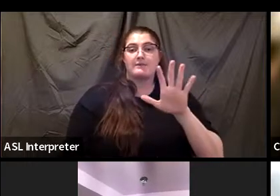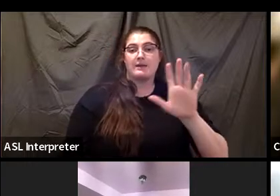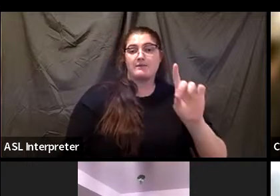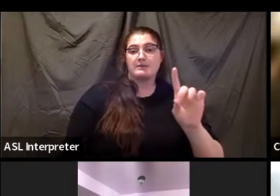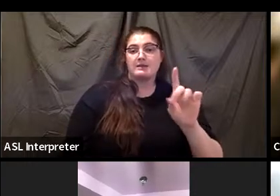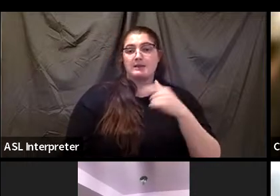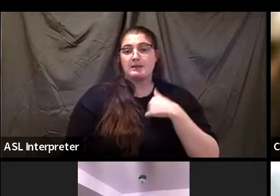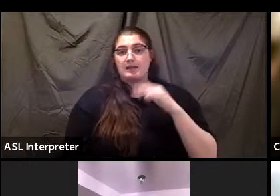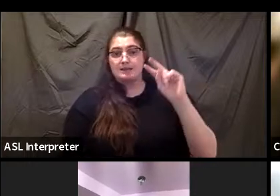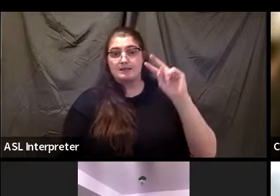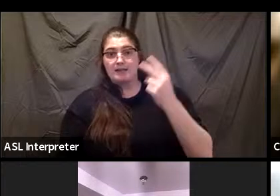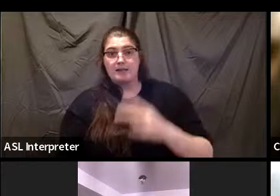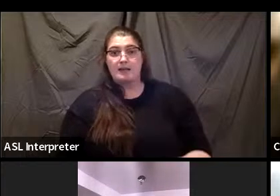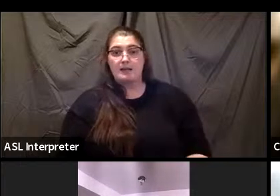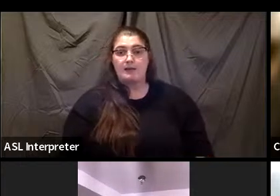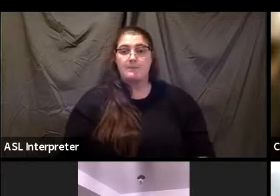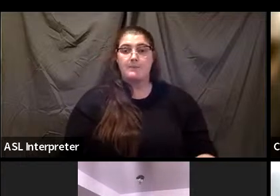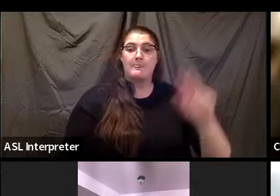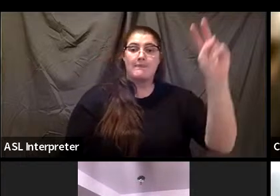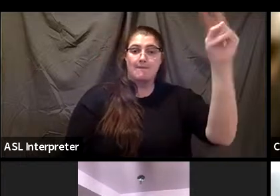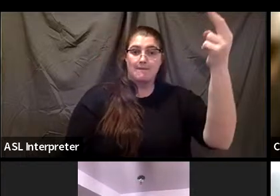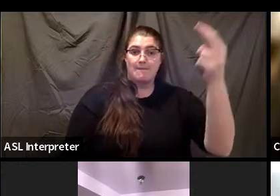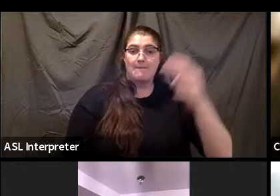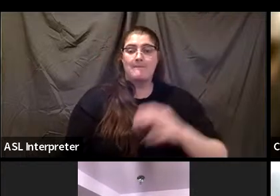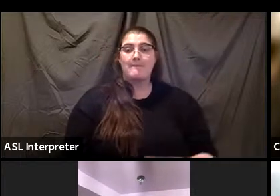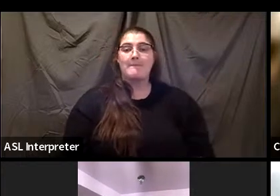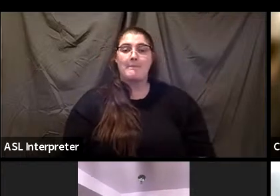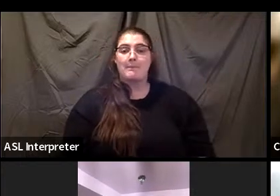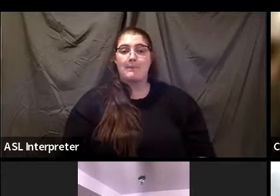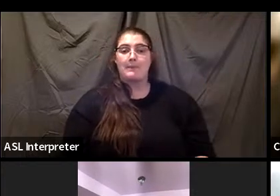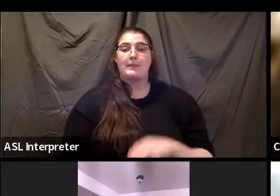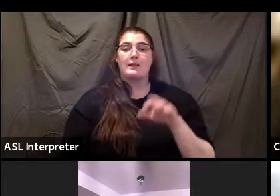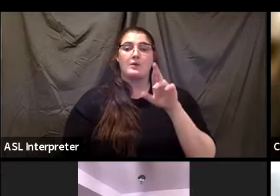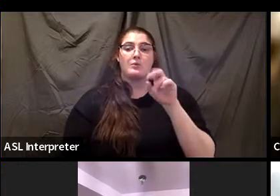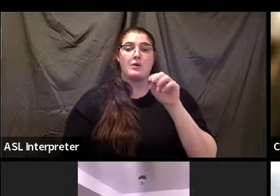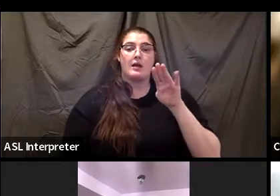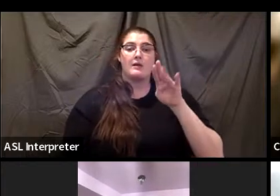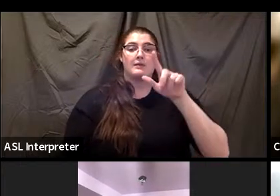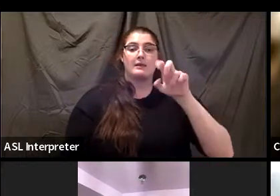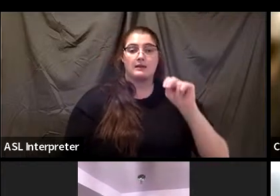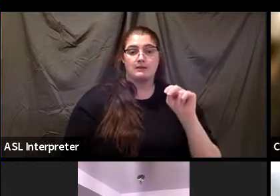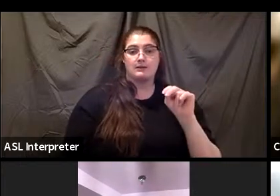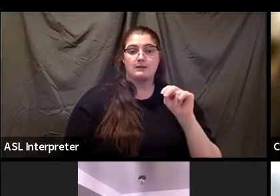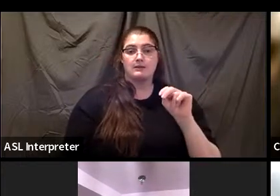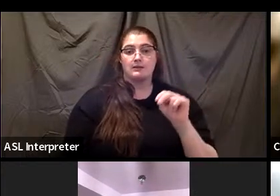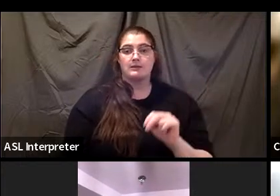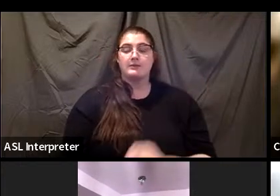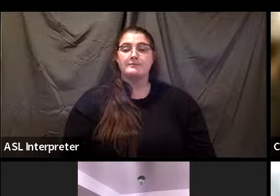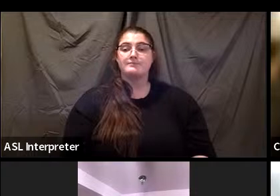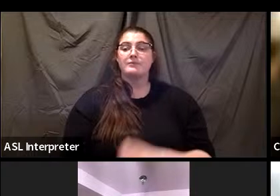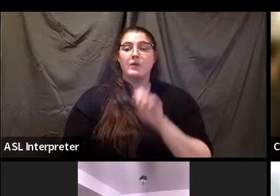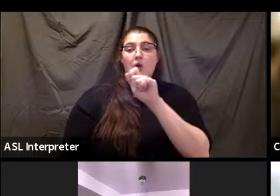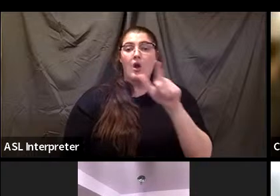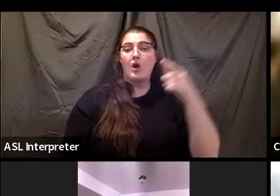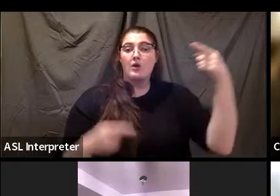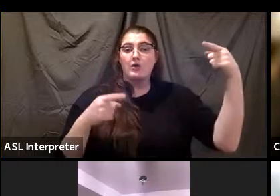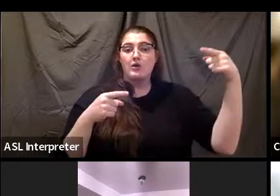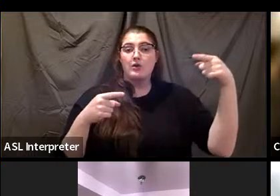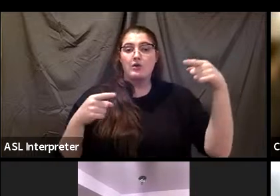proposal? Second. Second by Commissioner Roblin. All in favor, say